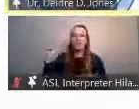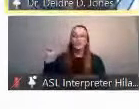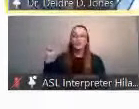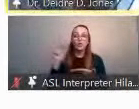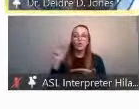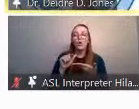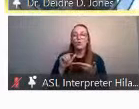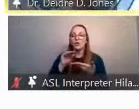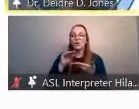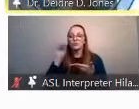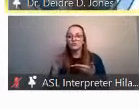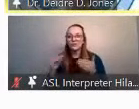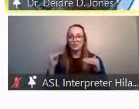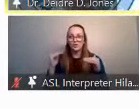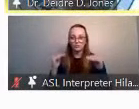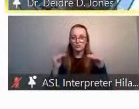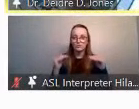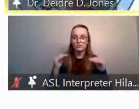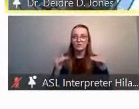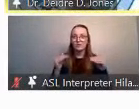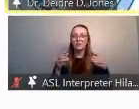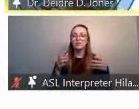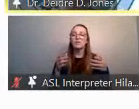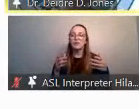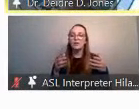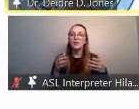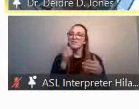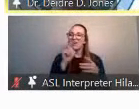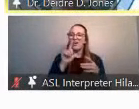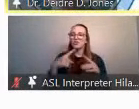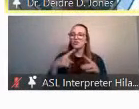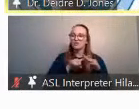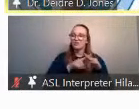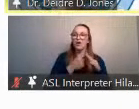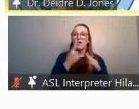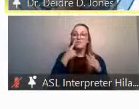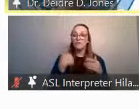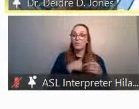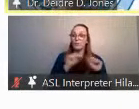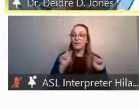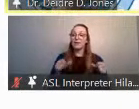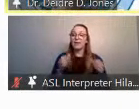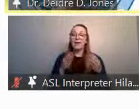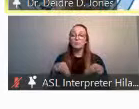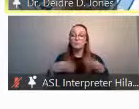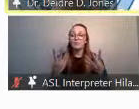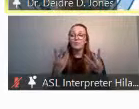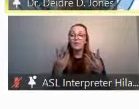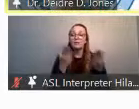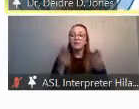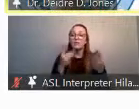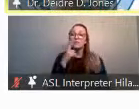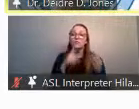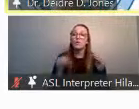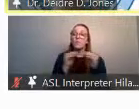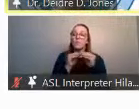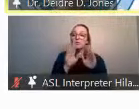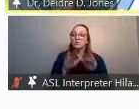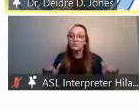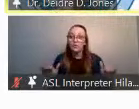start off with low ratios and then in an attempt to serve more children, we pack more children into the